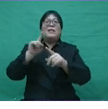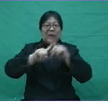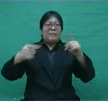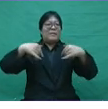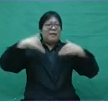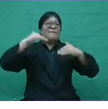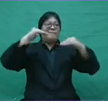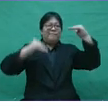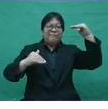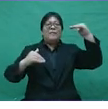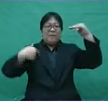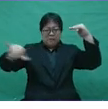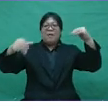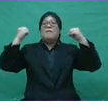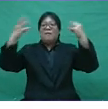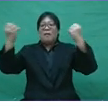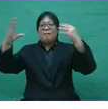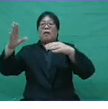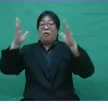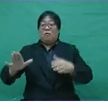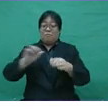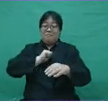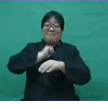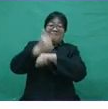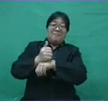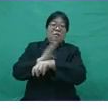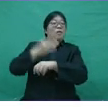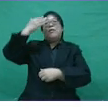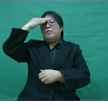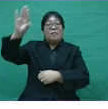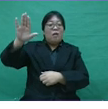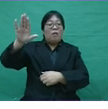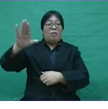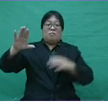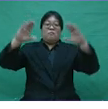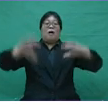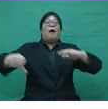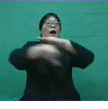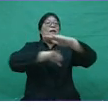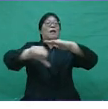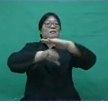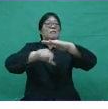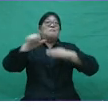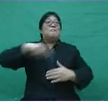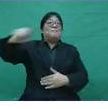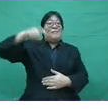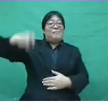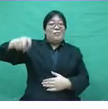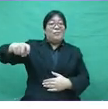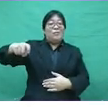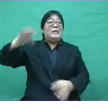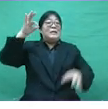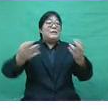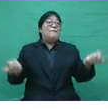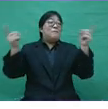many self-employed individuals out there are not aware of basic protection that they need to have in the event of